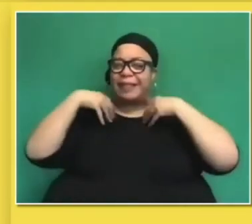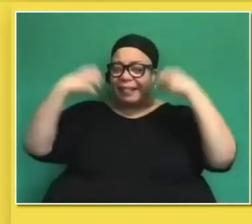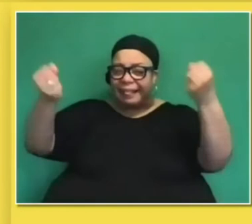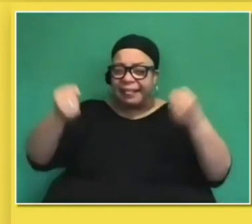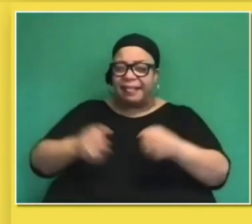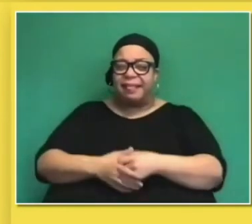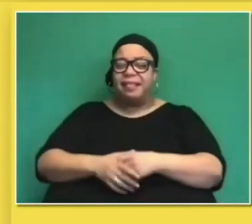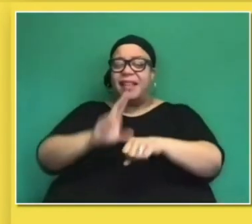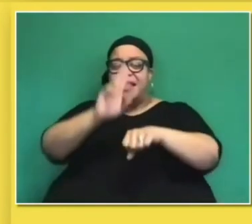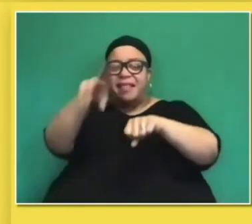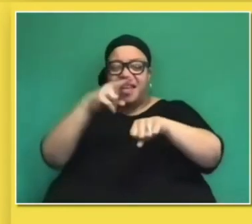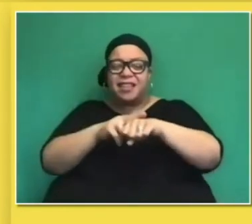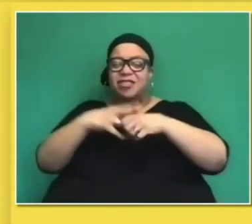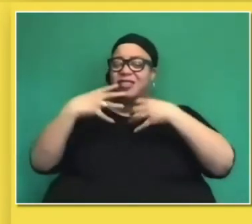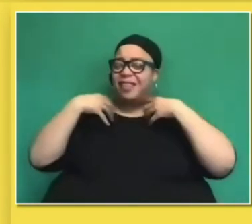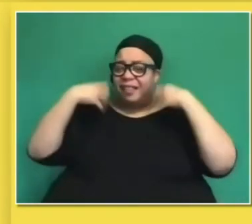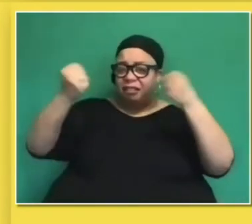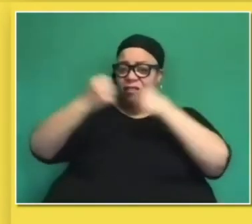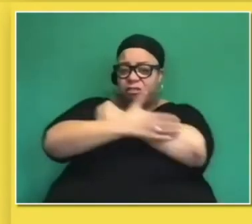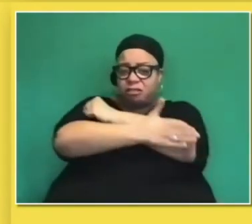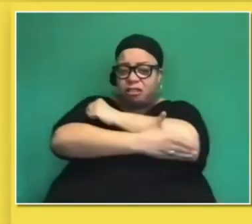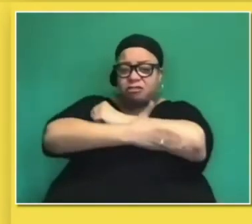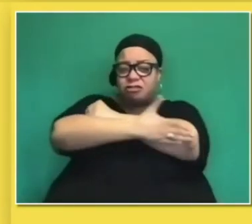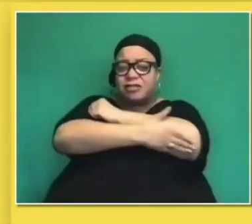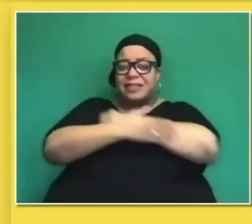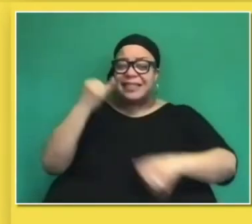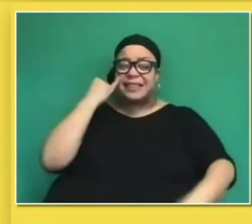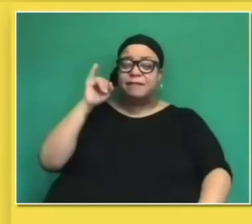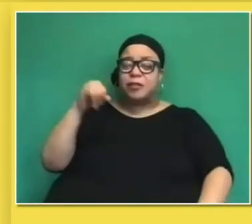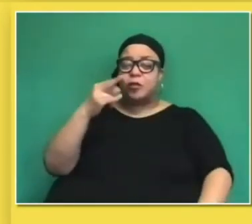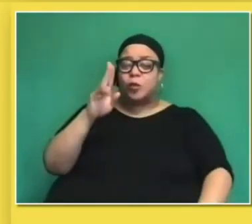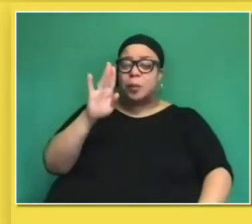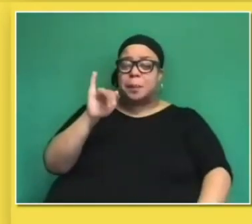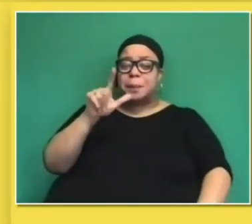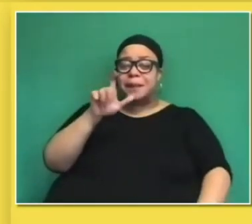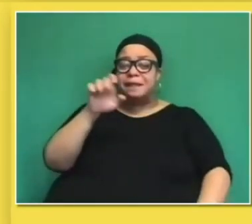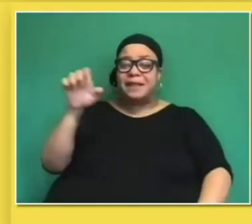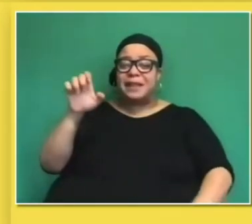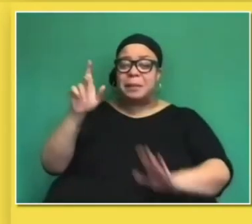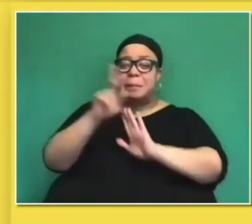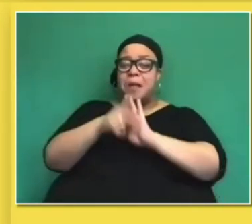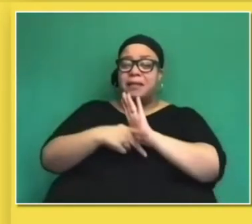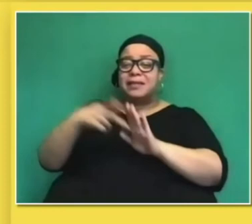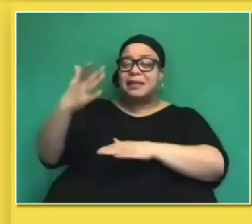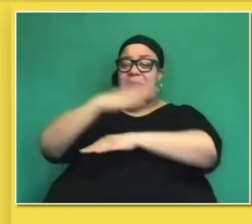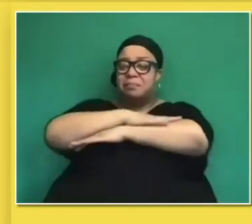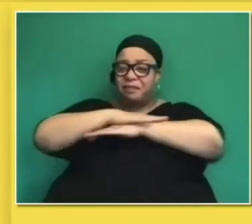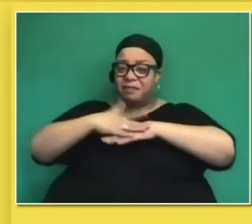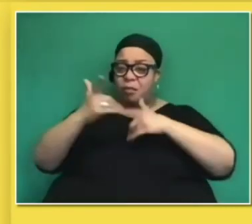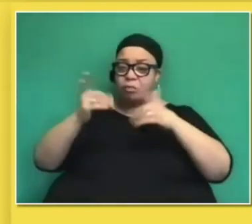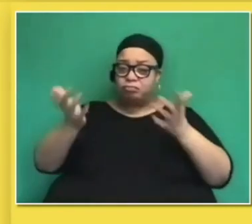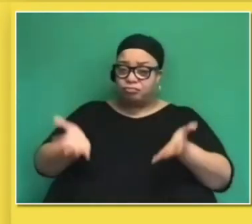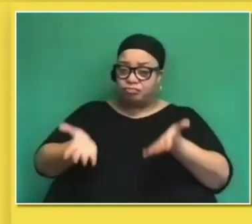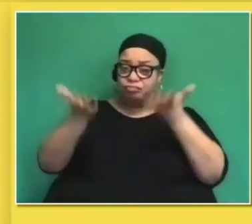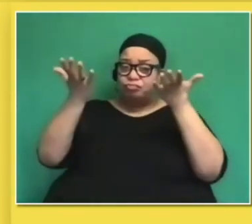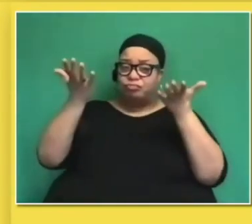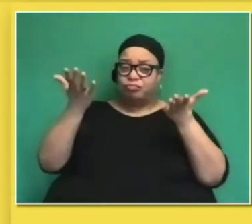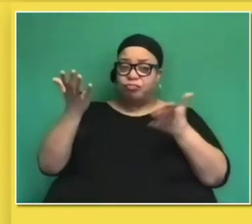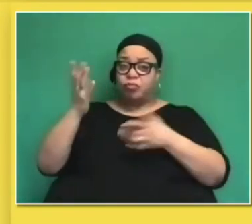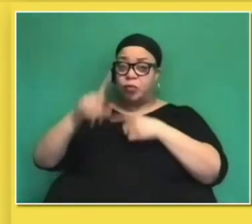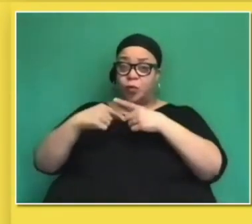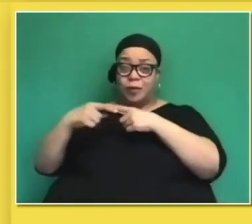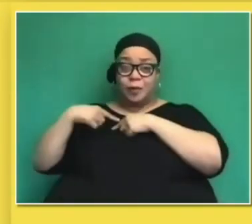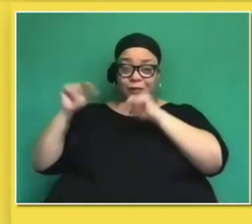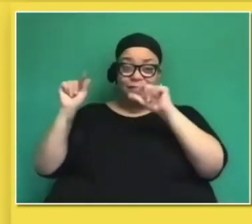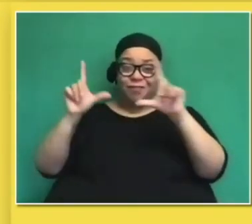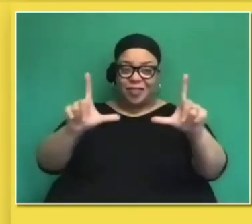raised? When we frame, when we fight for these issues, we can break through. This is what